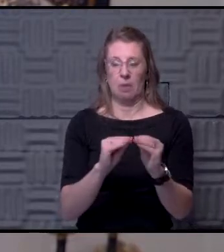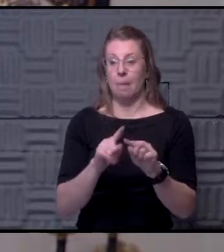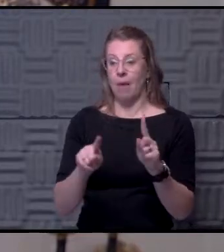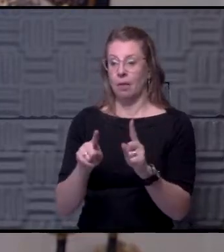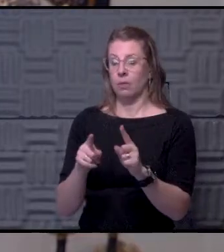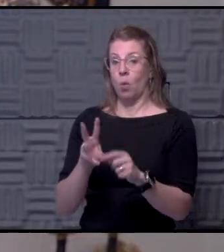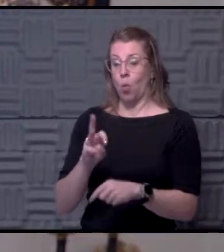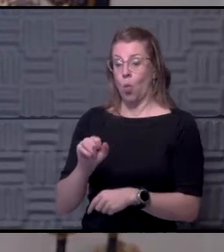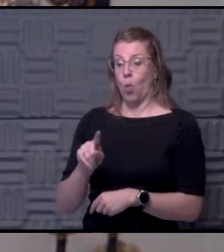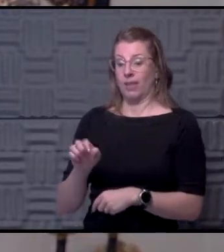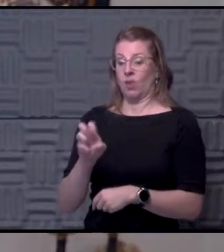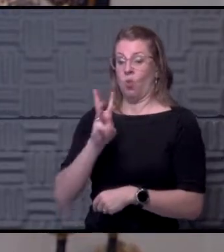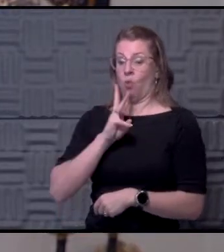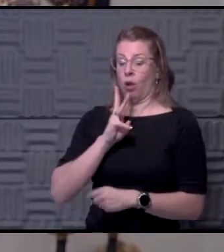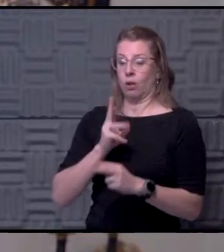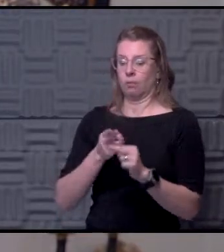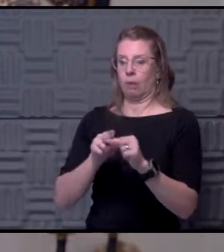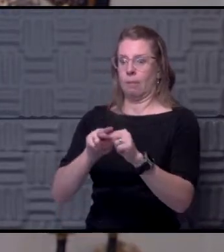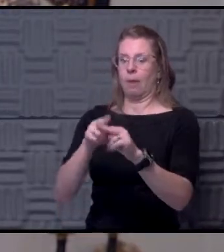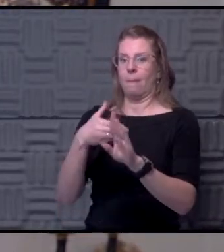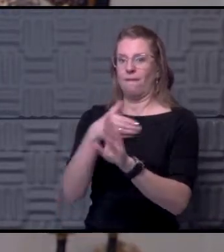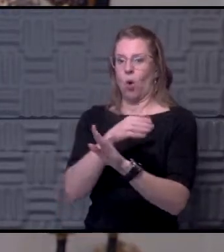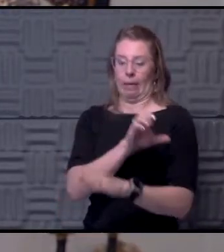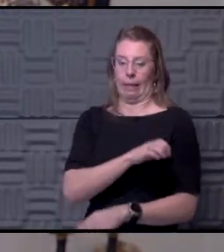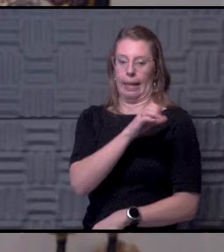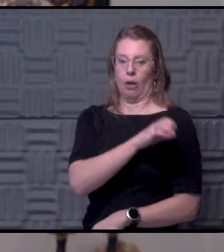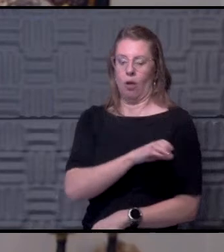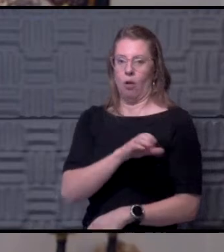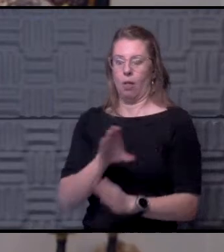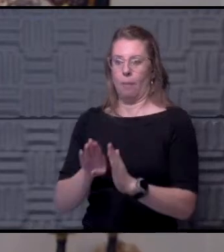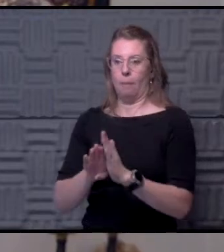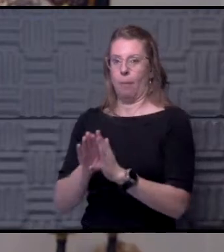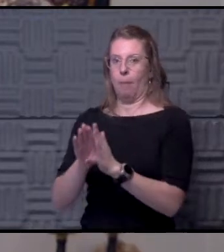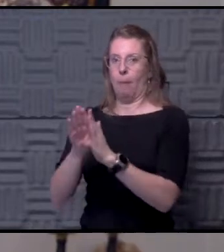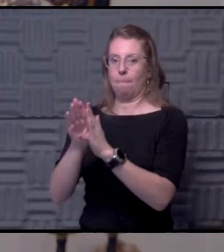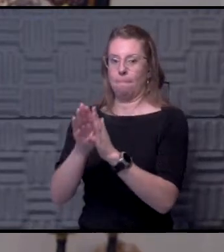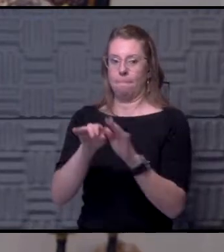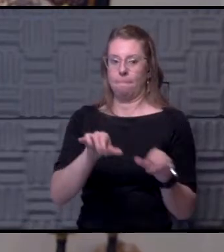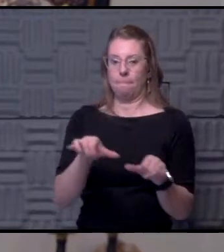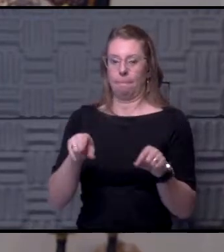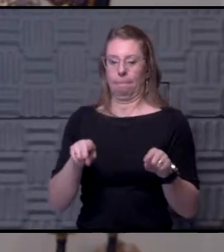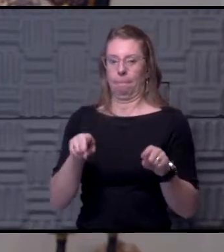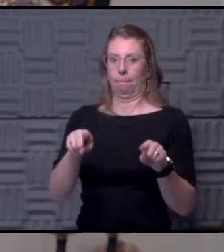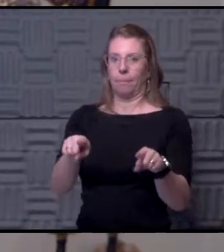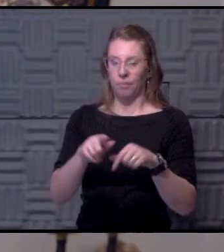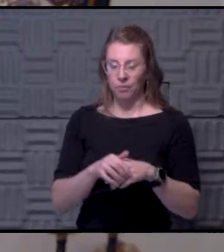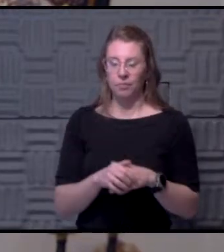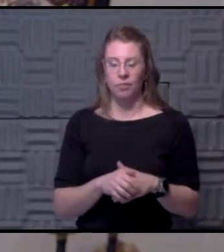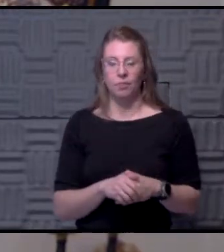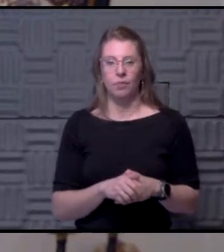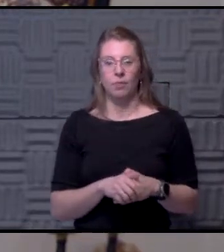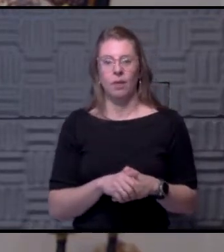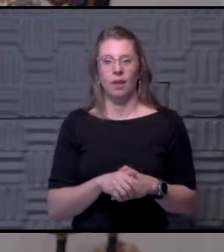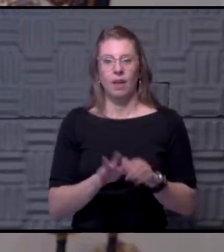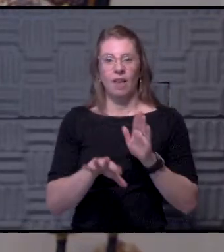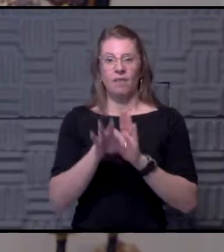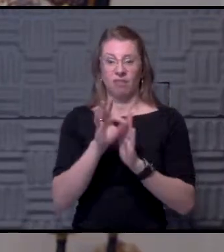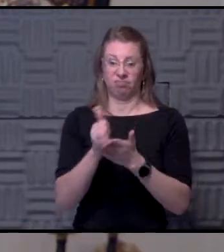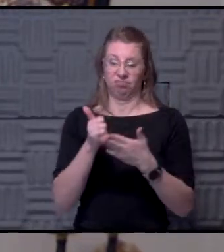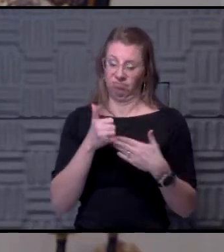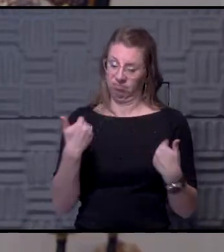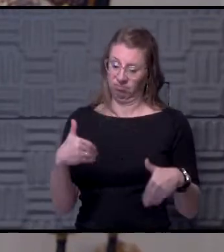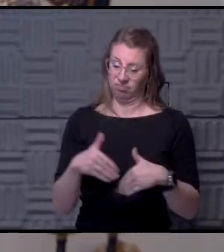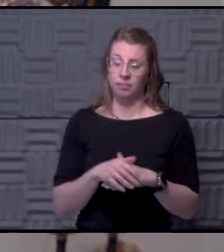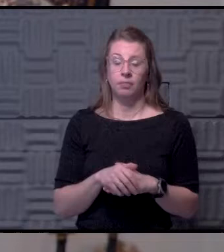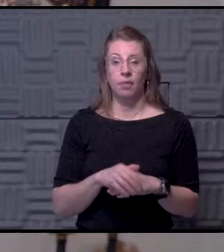before the clinical uptick in the number of cases occurred. So we're finding it to be helpful. It would surprise